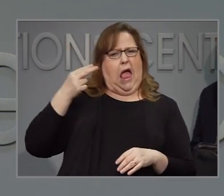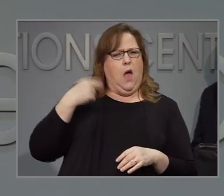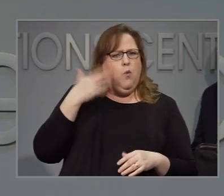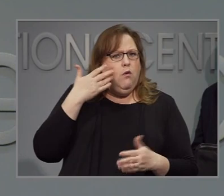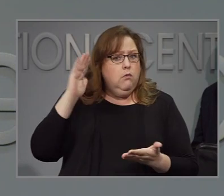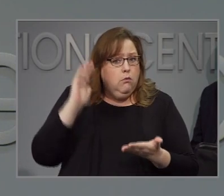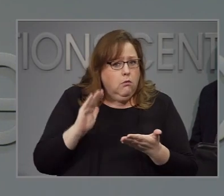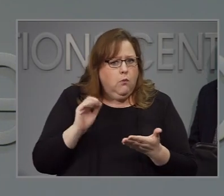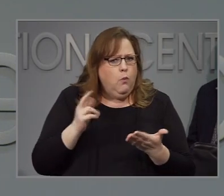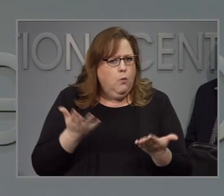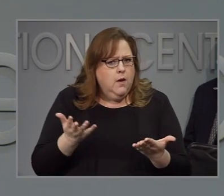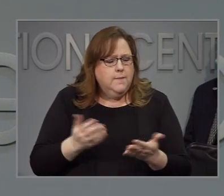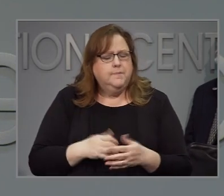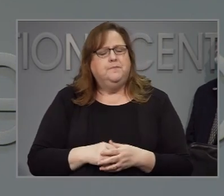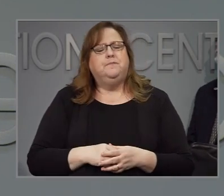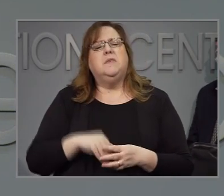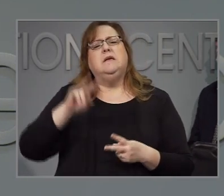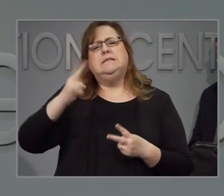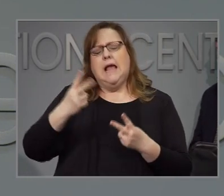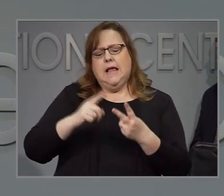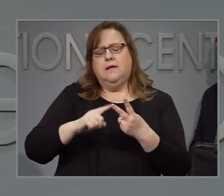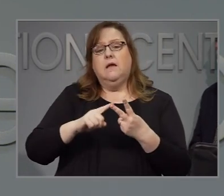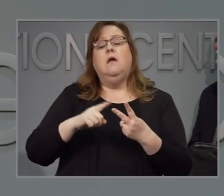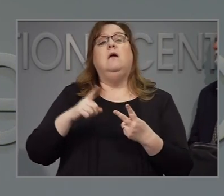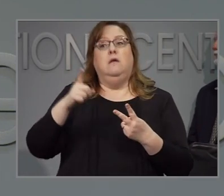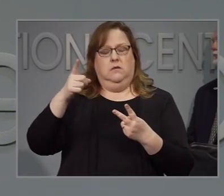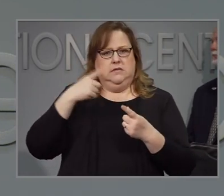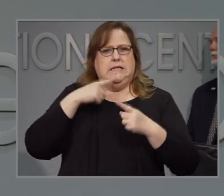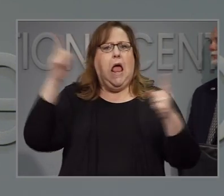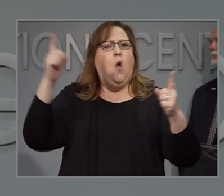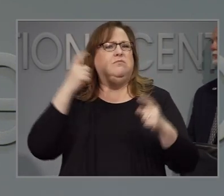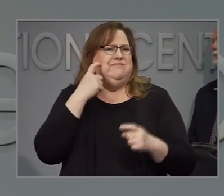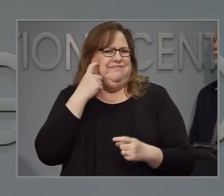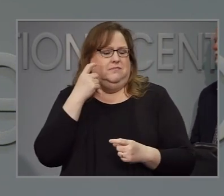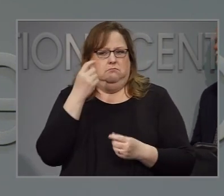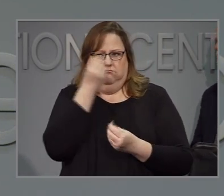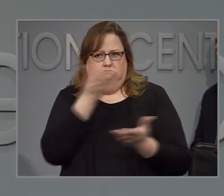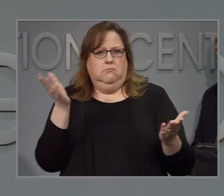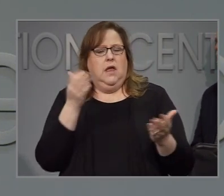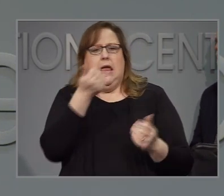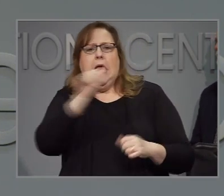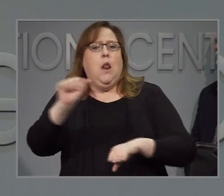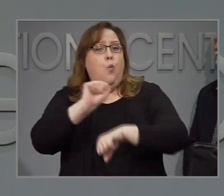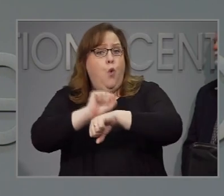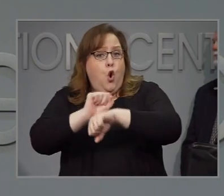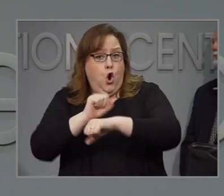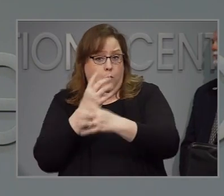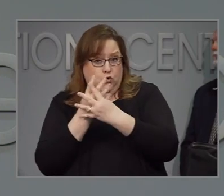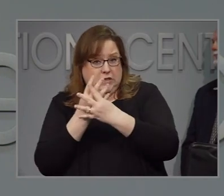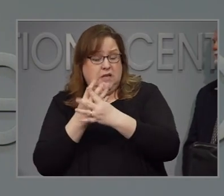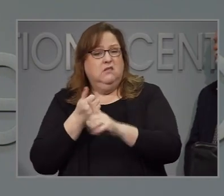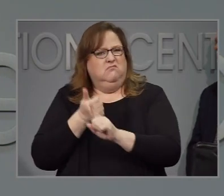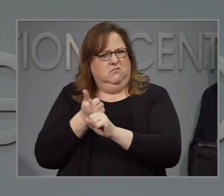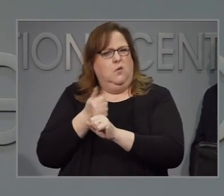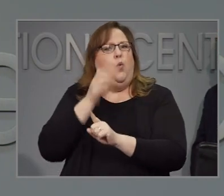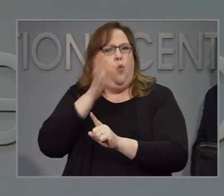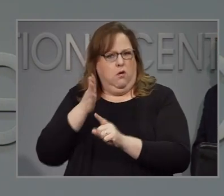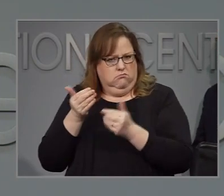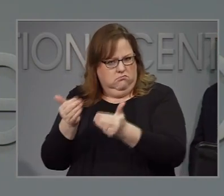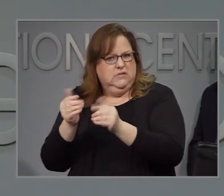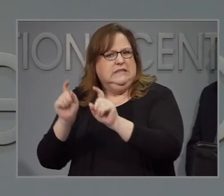correctional officers statewide will now be tested. Are there any plans to